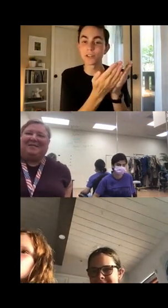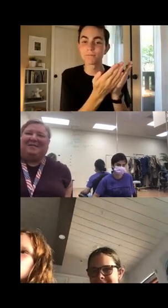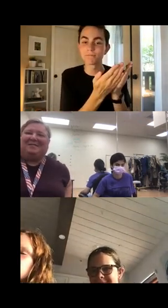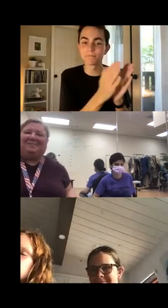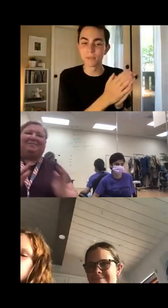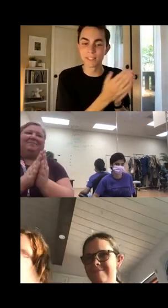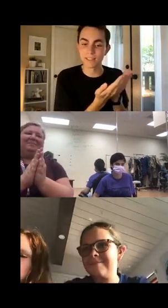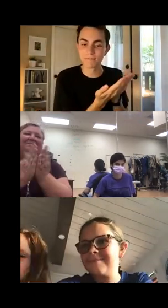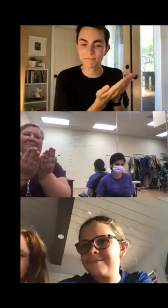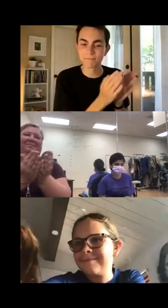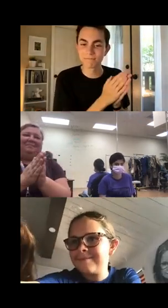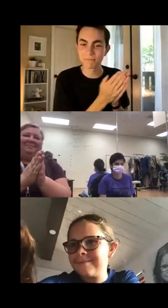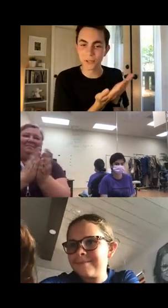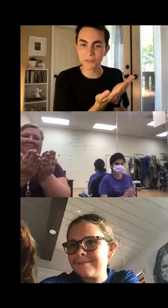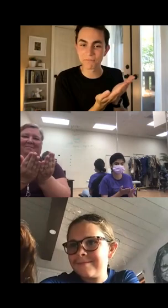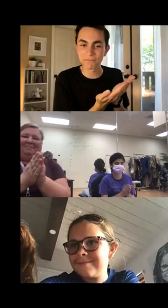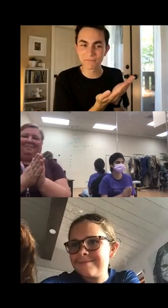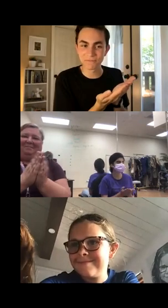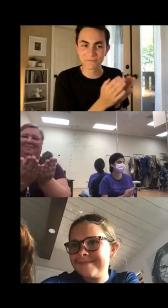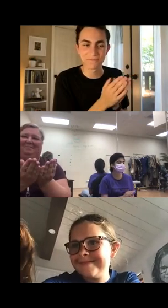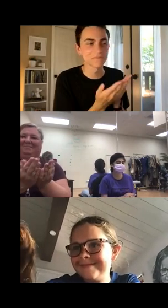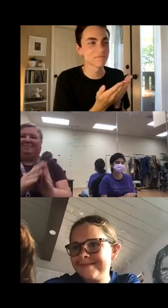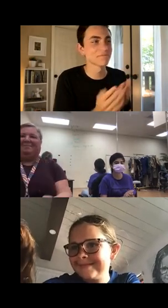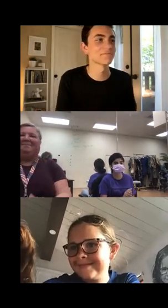book. Makes sense. Book.